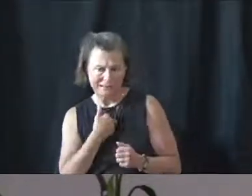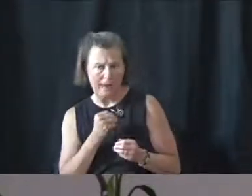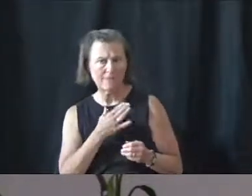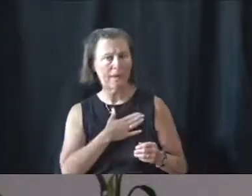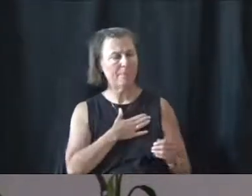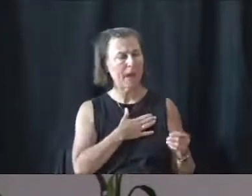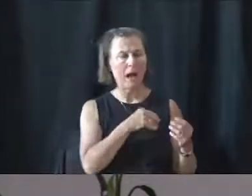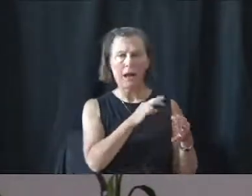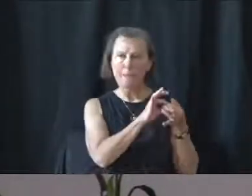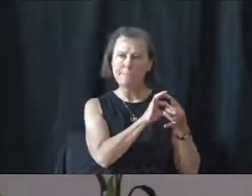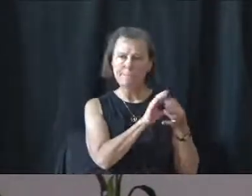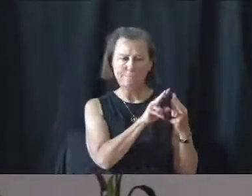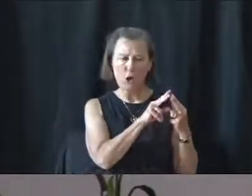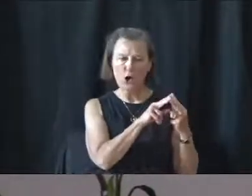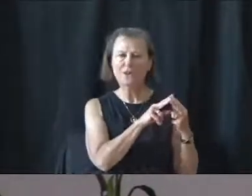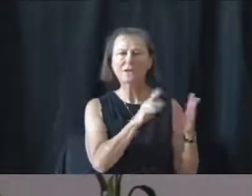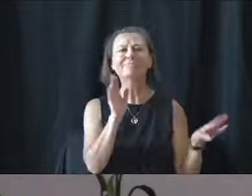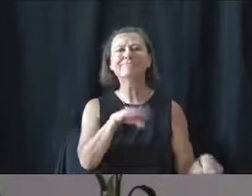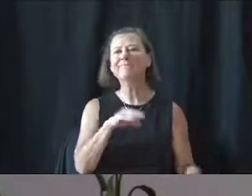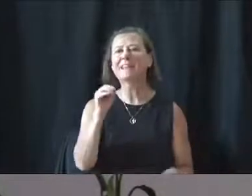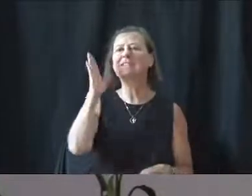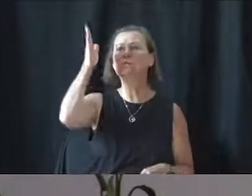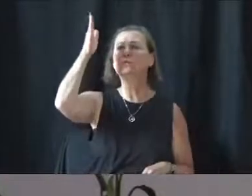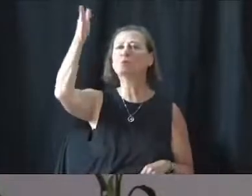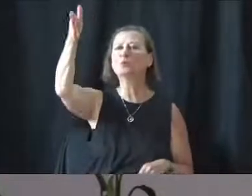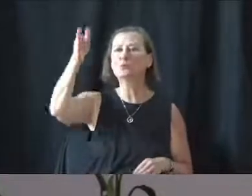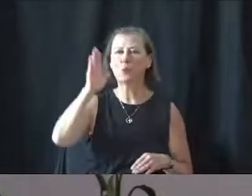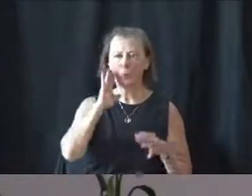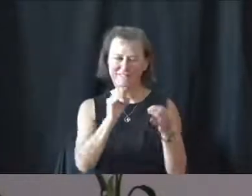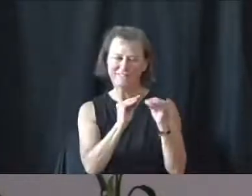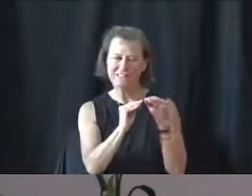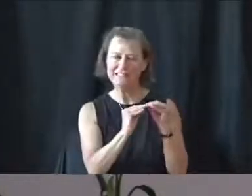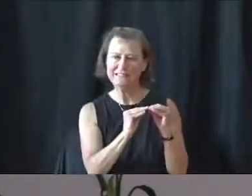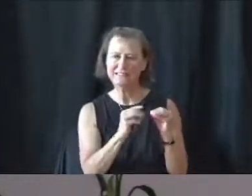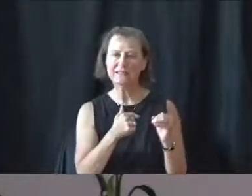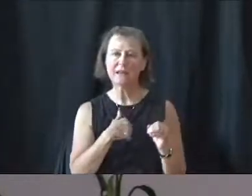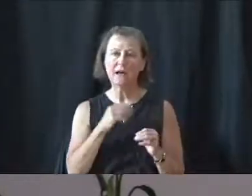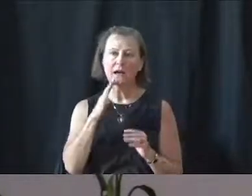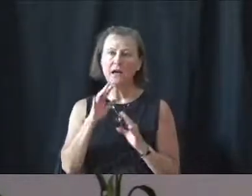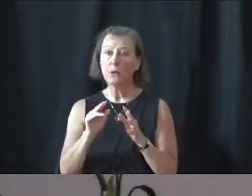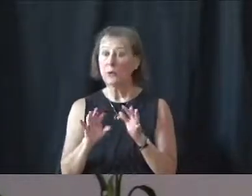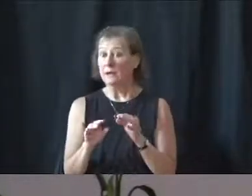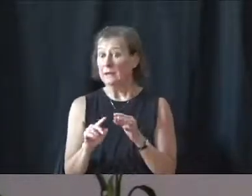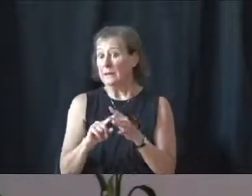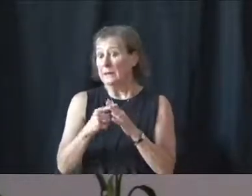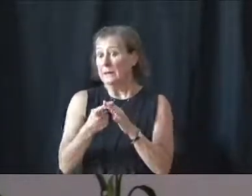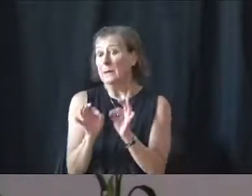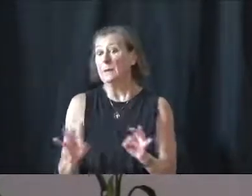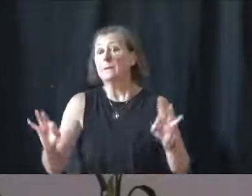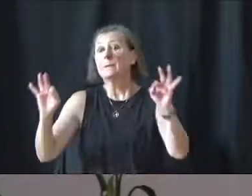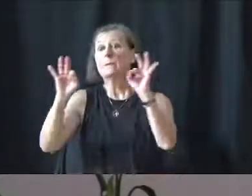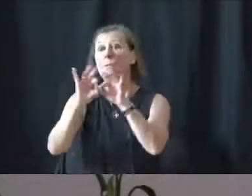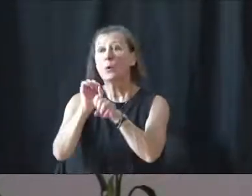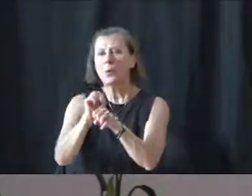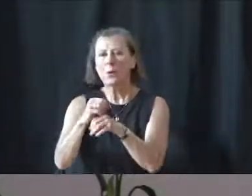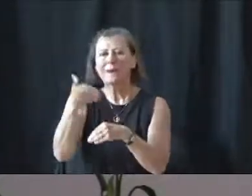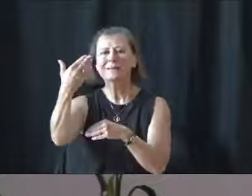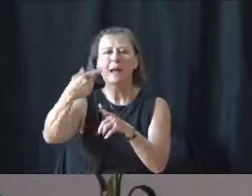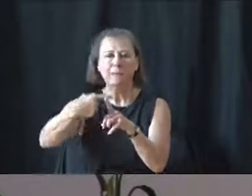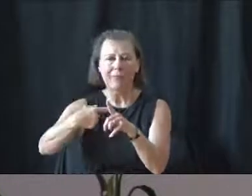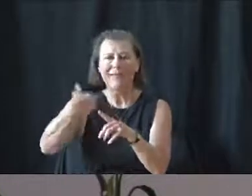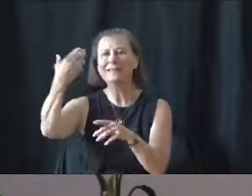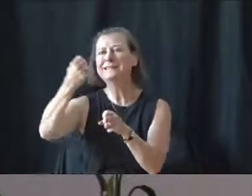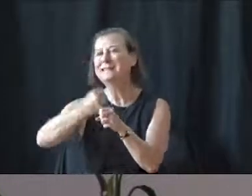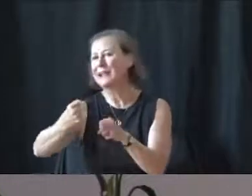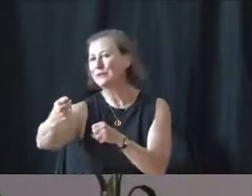spouse sometime in the future. I will begin my most important work next month or next year.